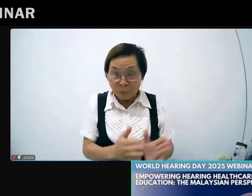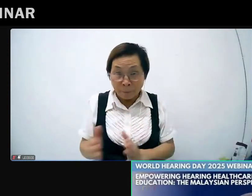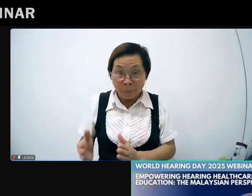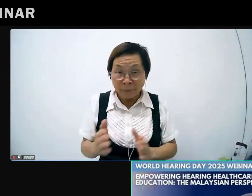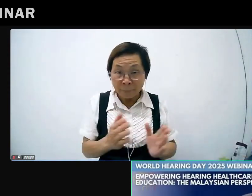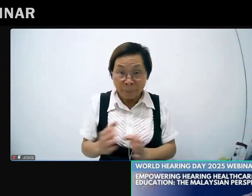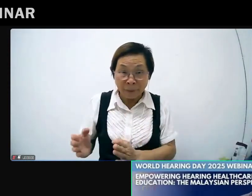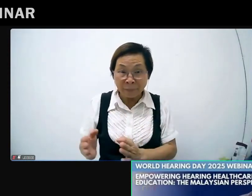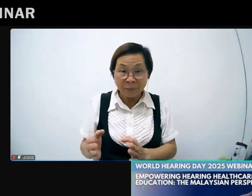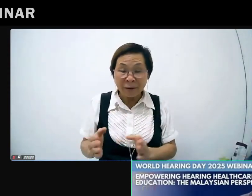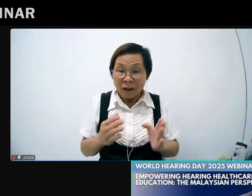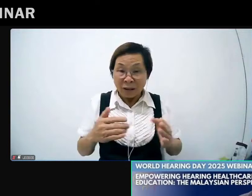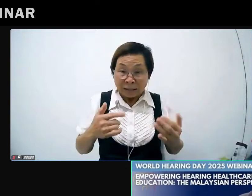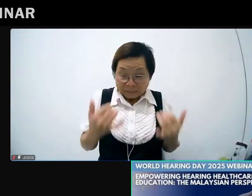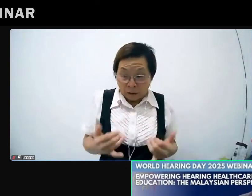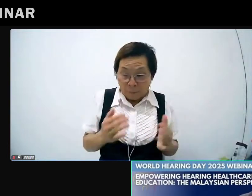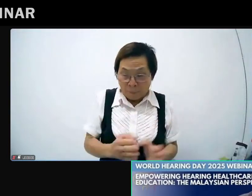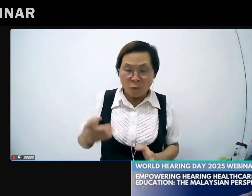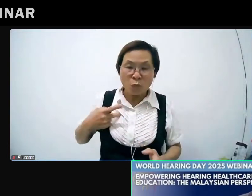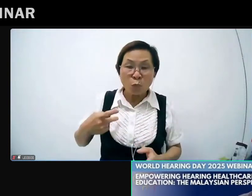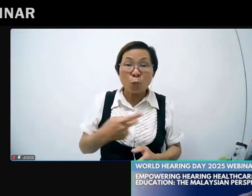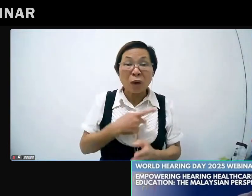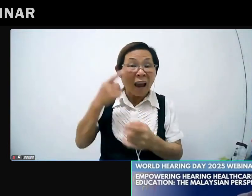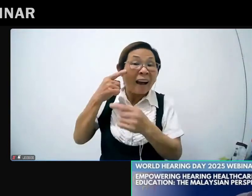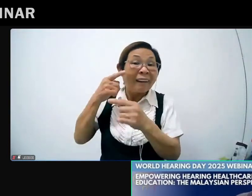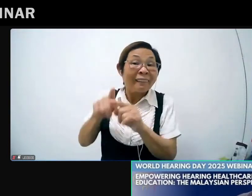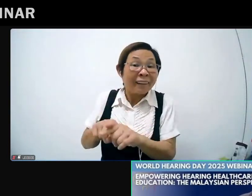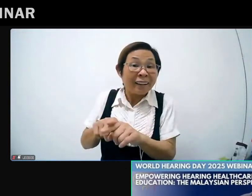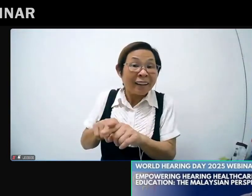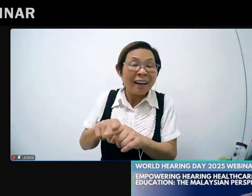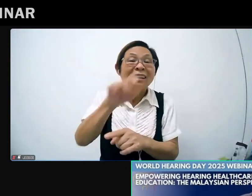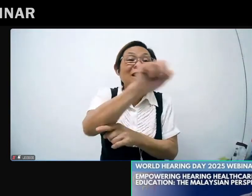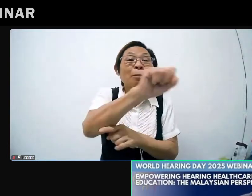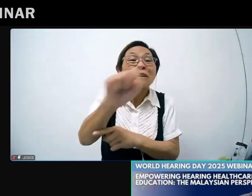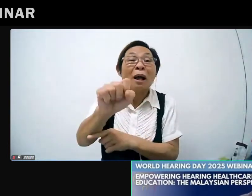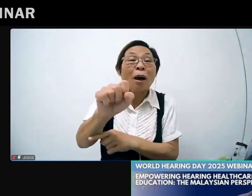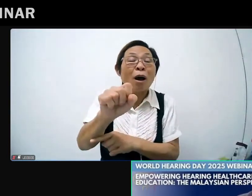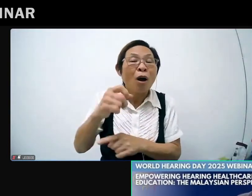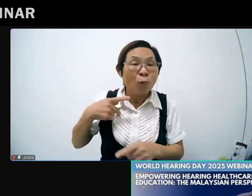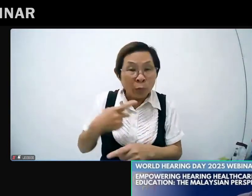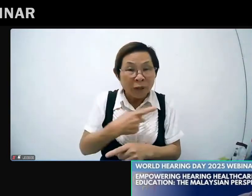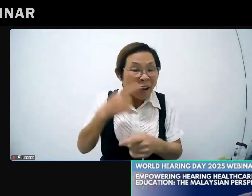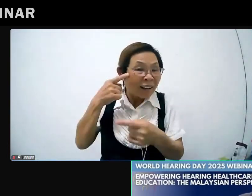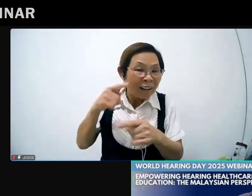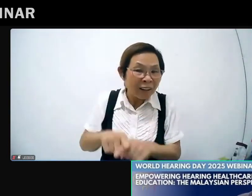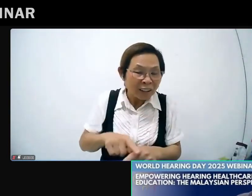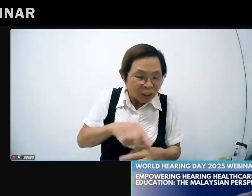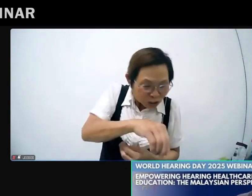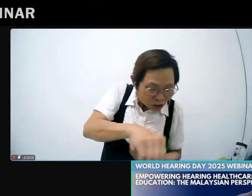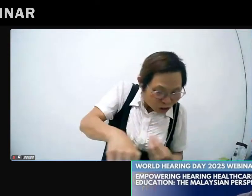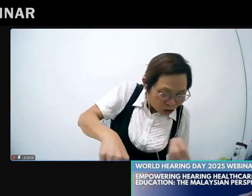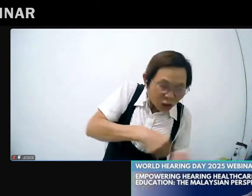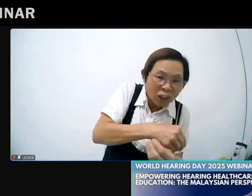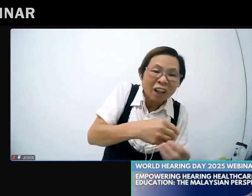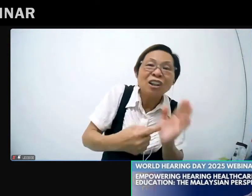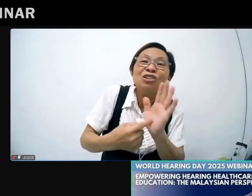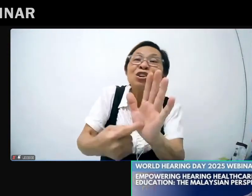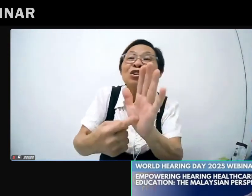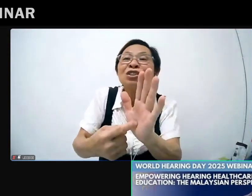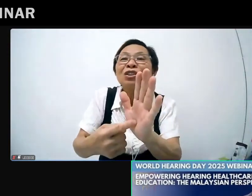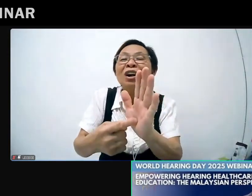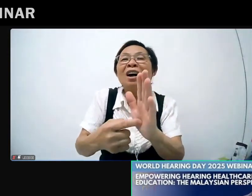is actually we agreed to translate this into Southeast Asian countries'